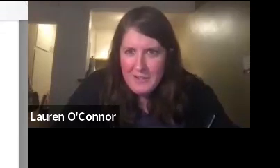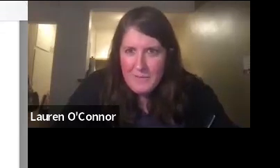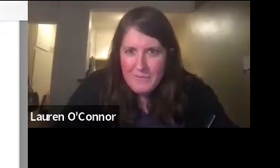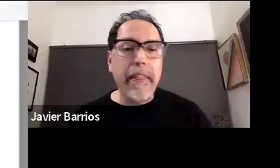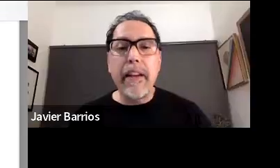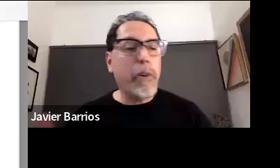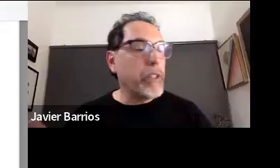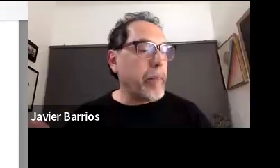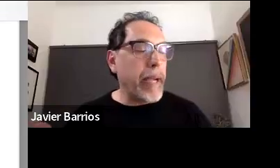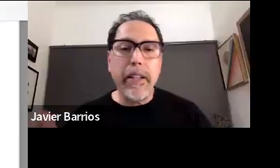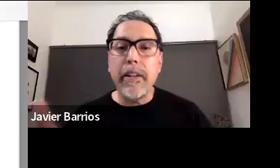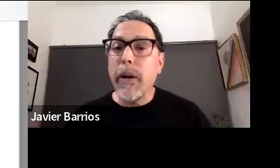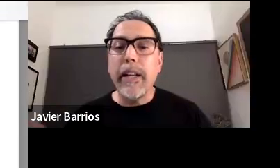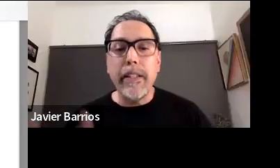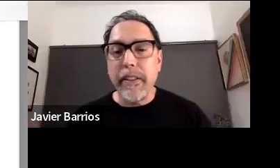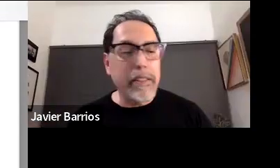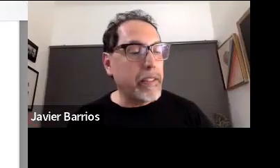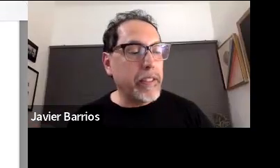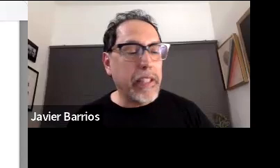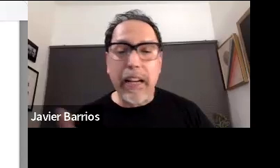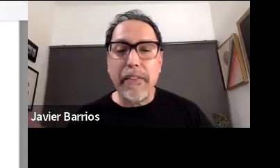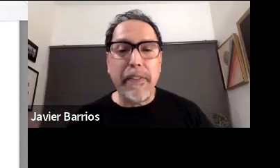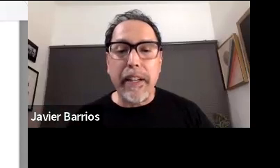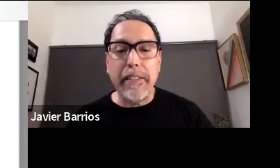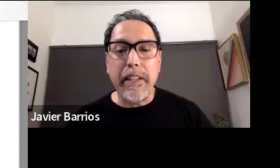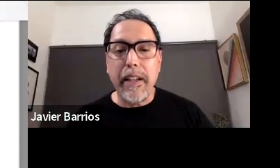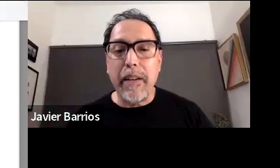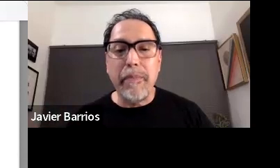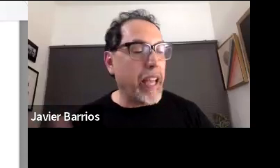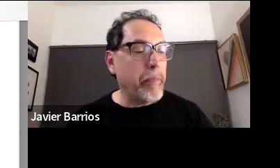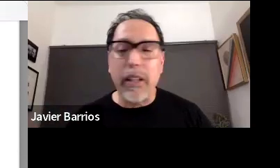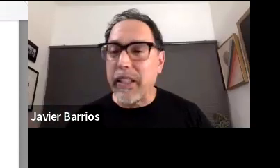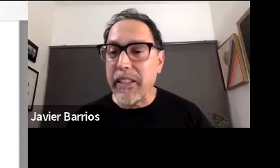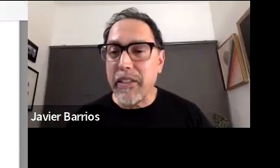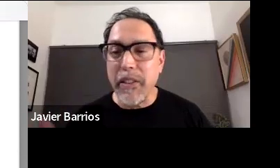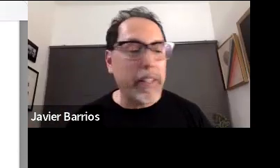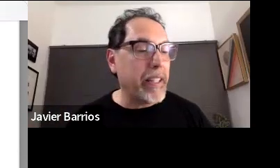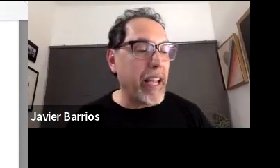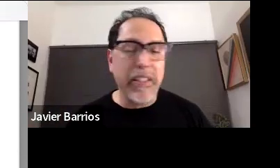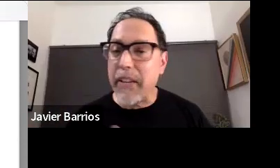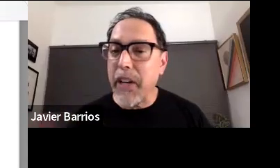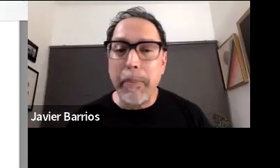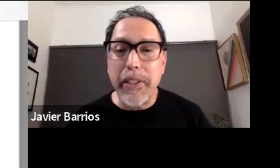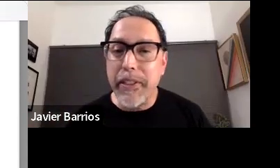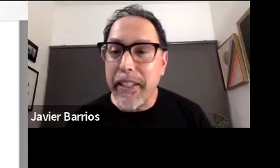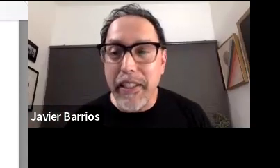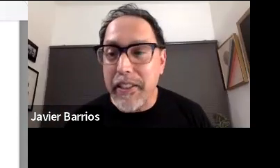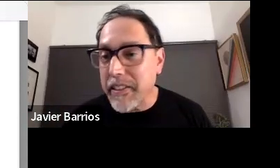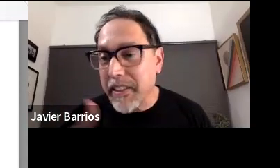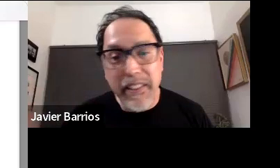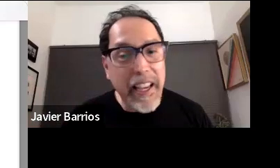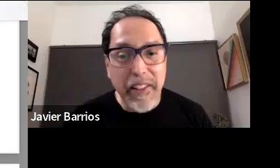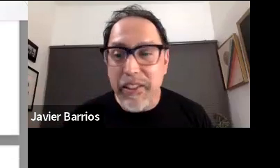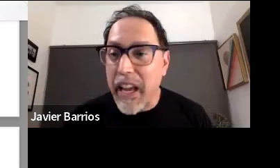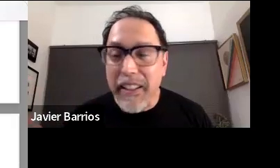And then of course on page 101, the sacrifice that Paul does, he has every opportunity